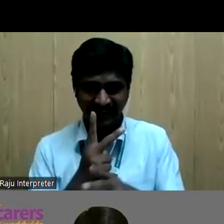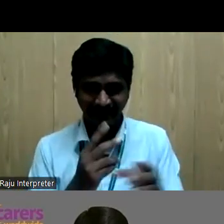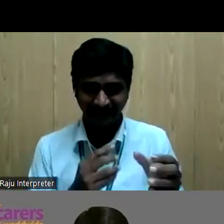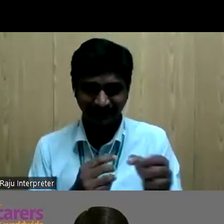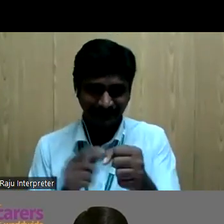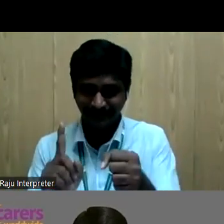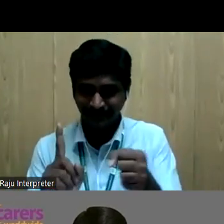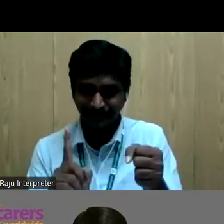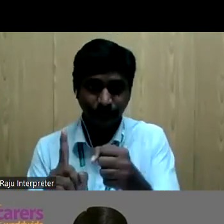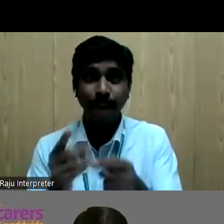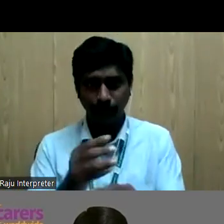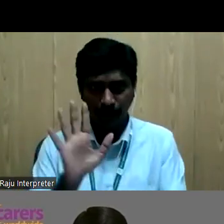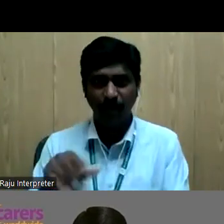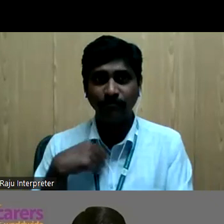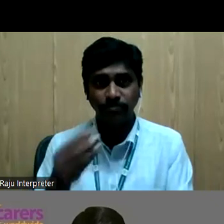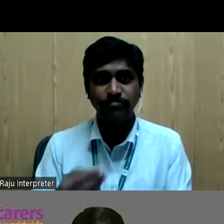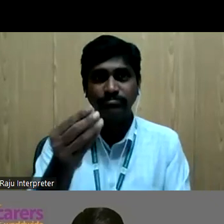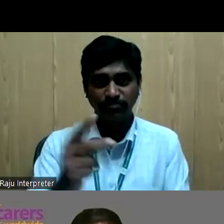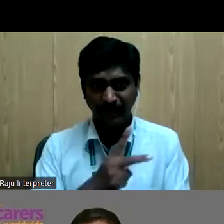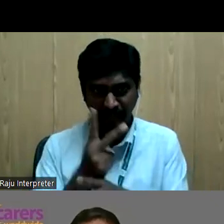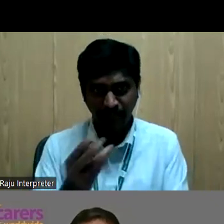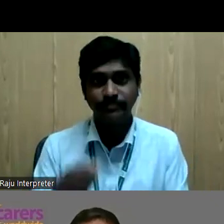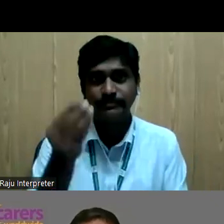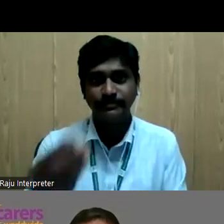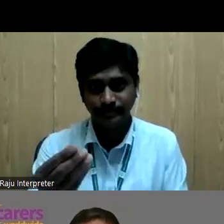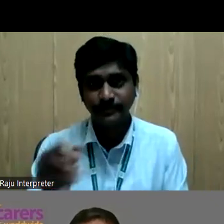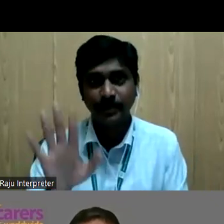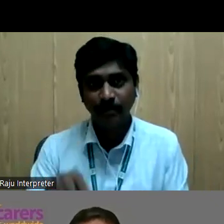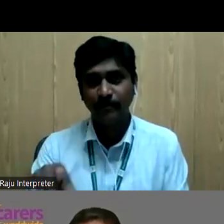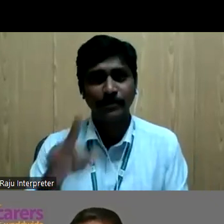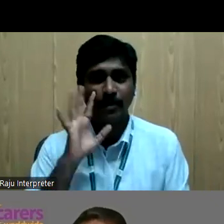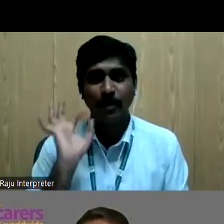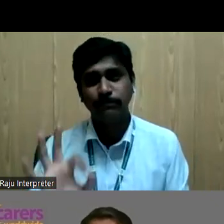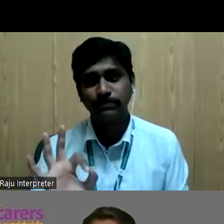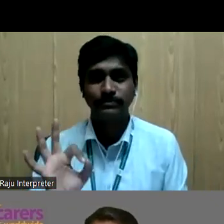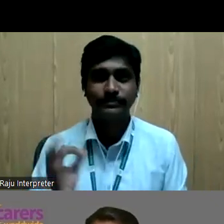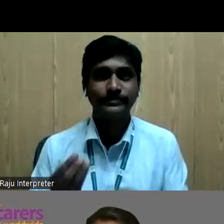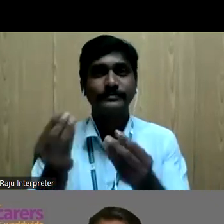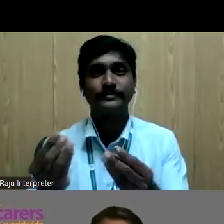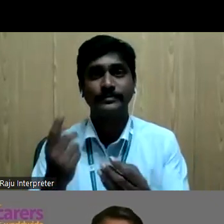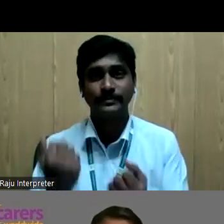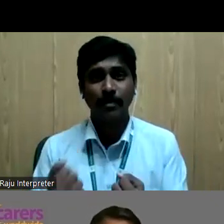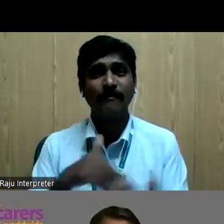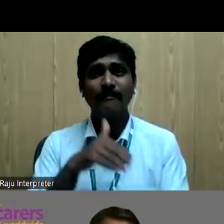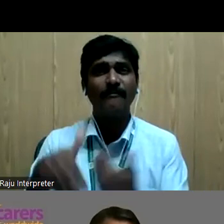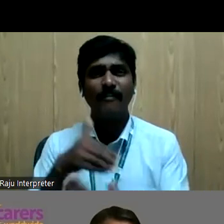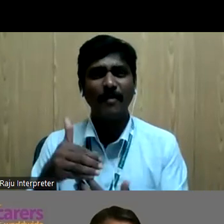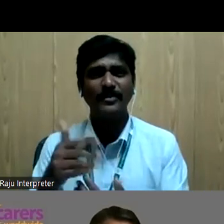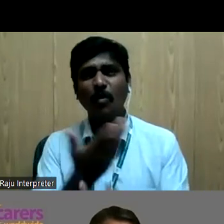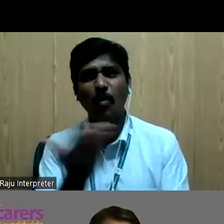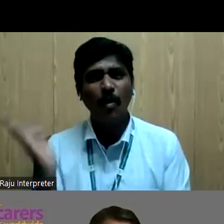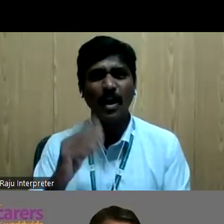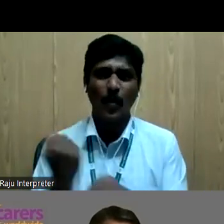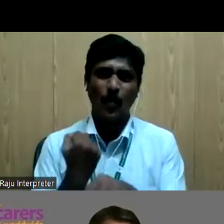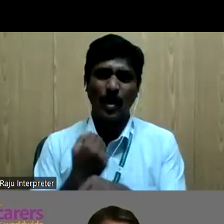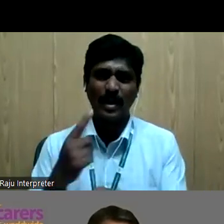for the last 3 decades, and respite care is a more important nowadays, because nowadays both the families are working and the parents